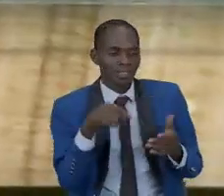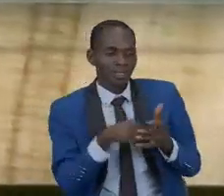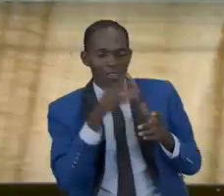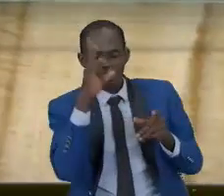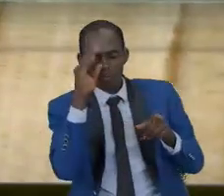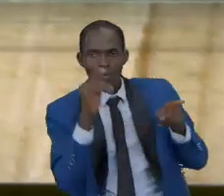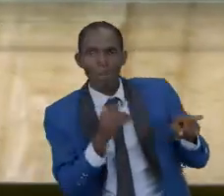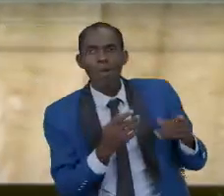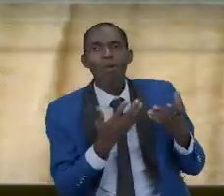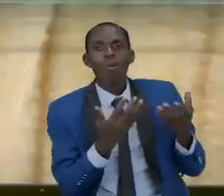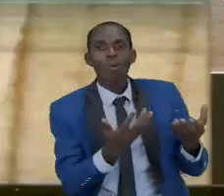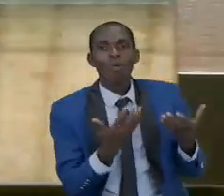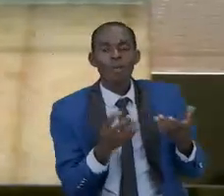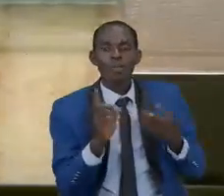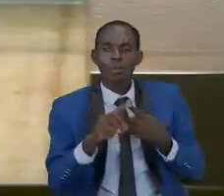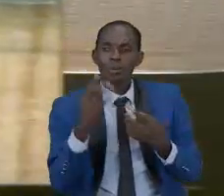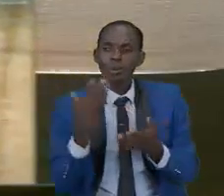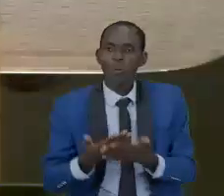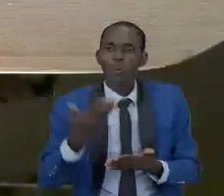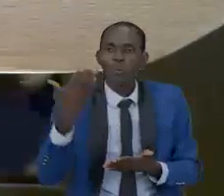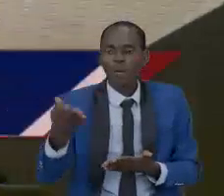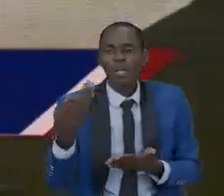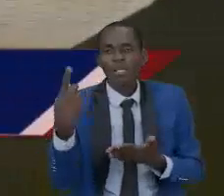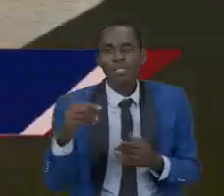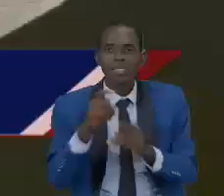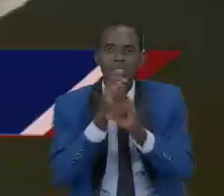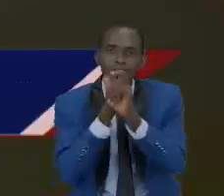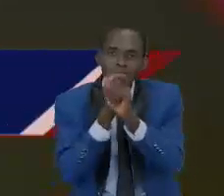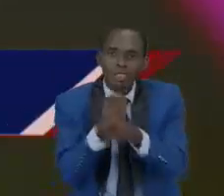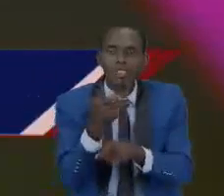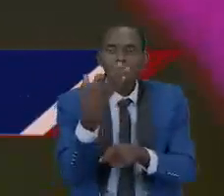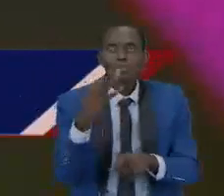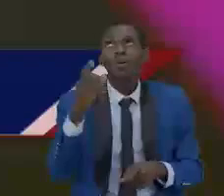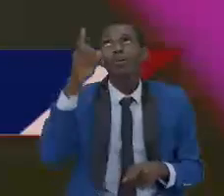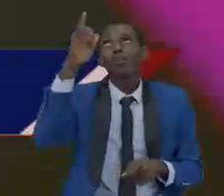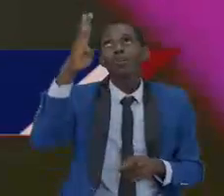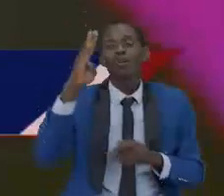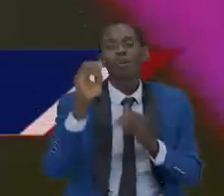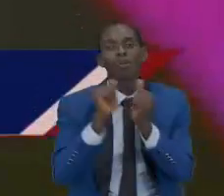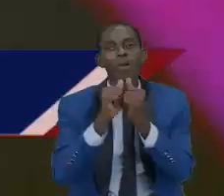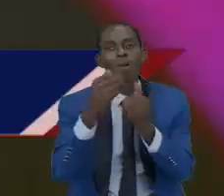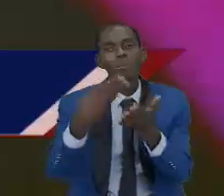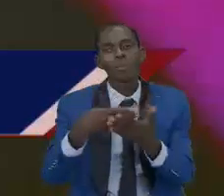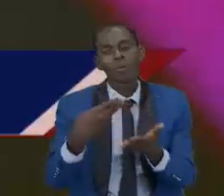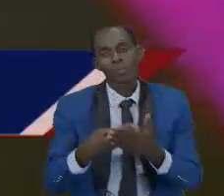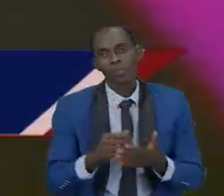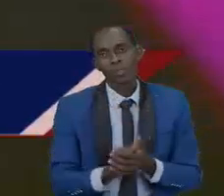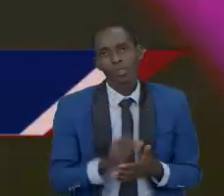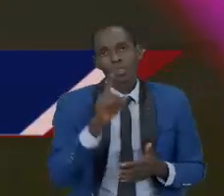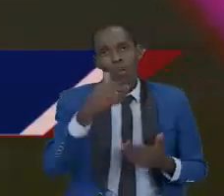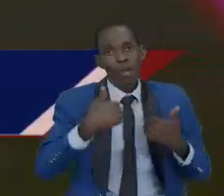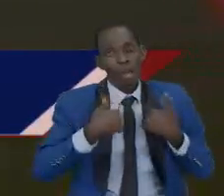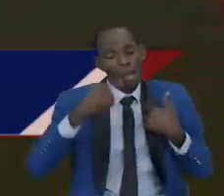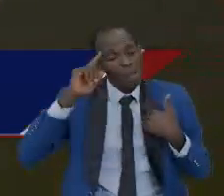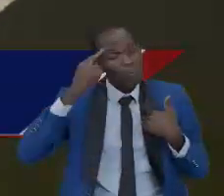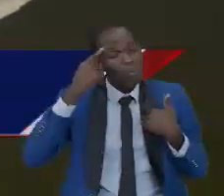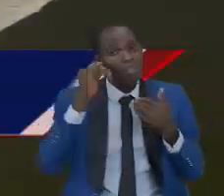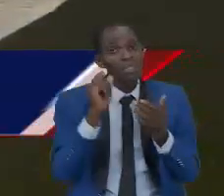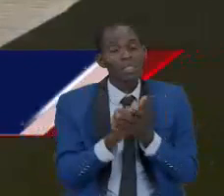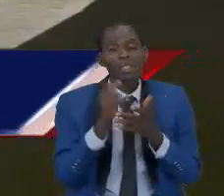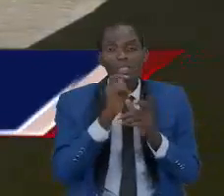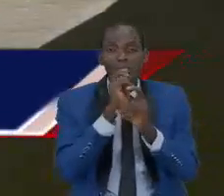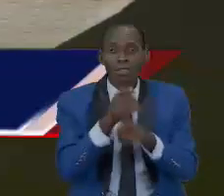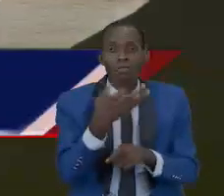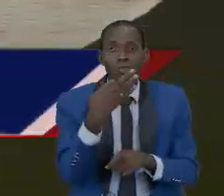wanted to buy the gifts of God with money you have thought that the gift of God may